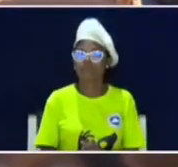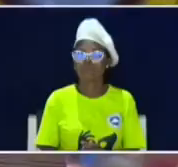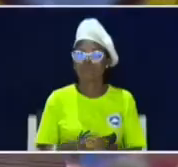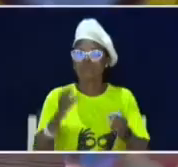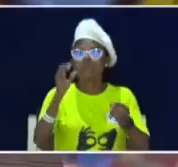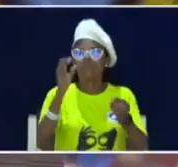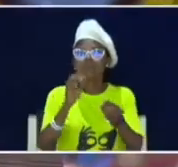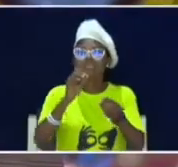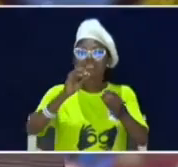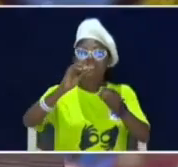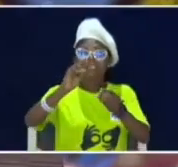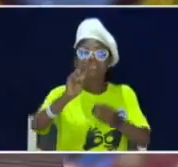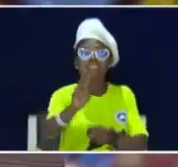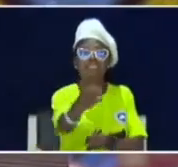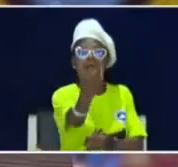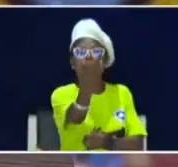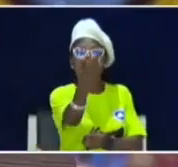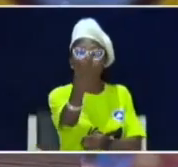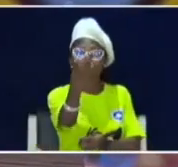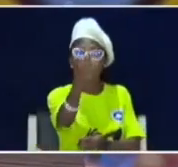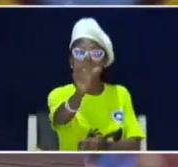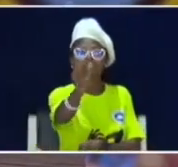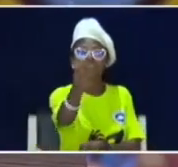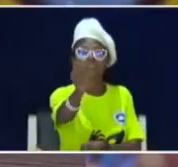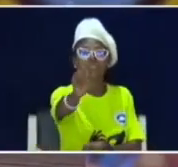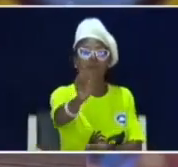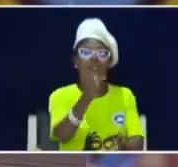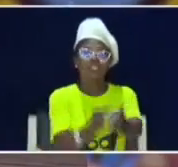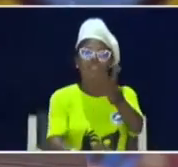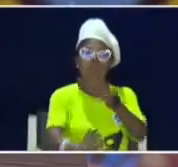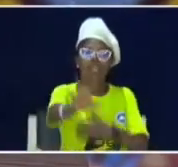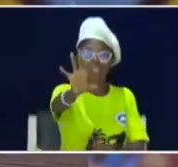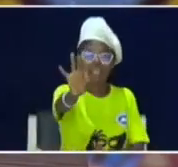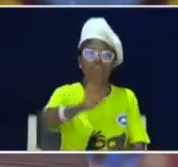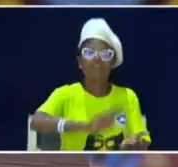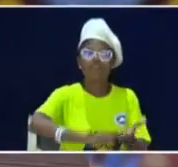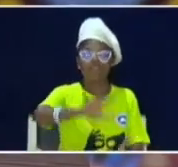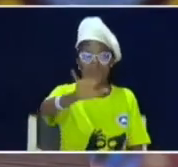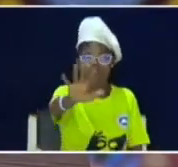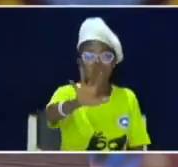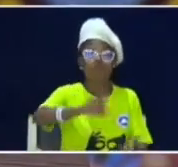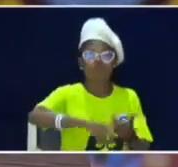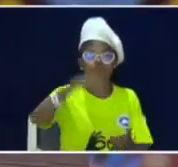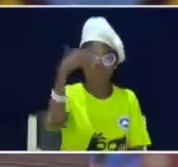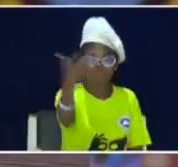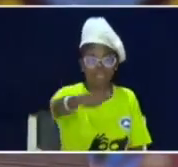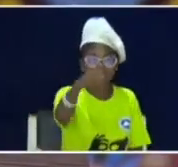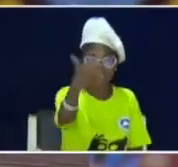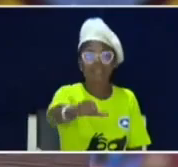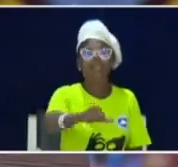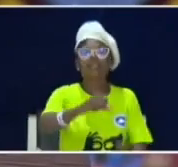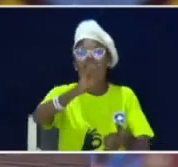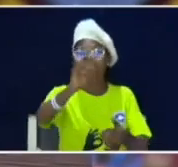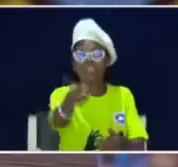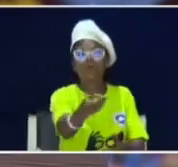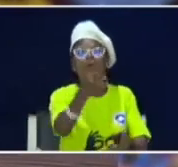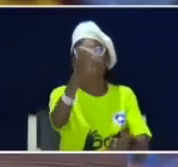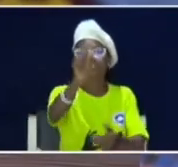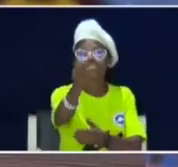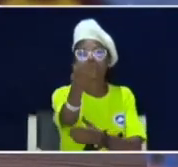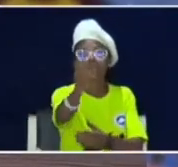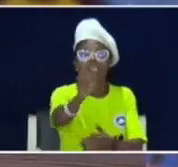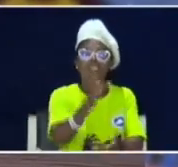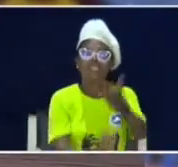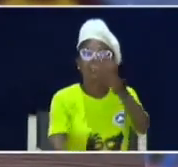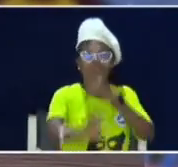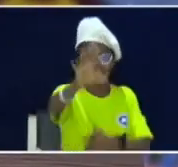Second Samuel chapter 9, verse 1 to verse 10. Second Samuel chapter 9, from verse